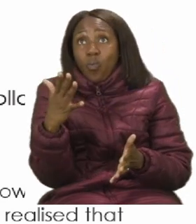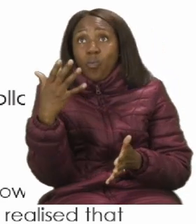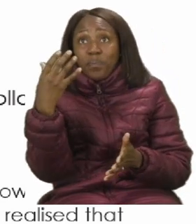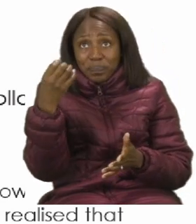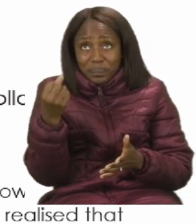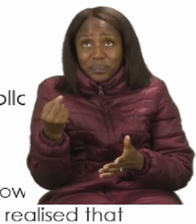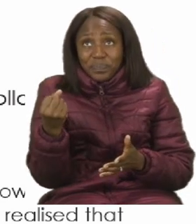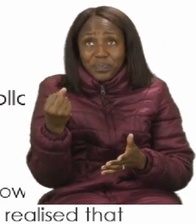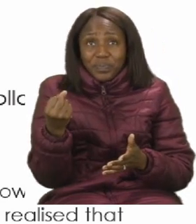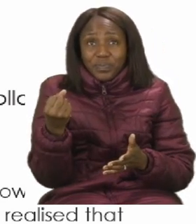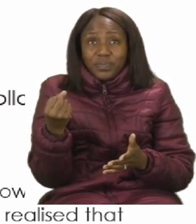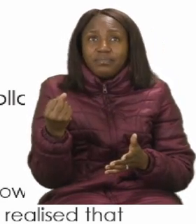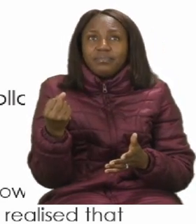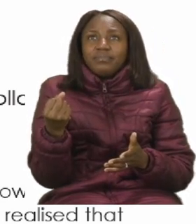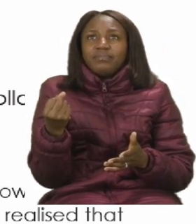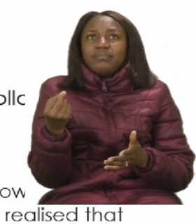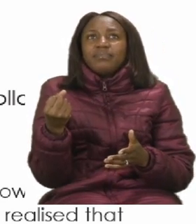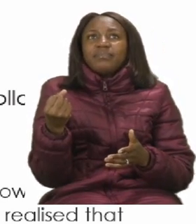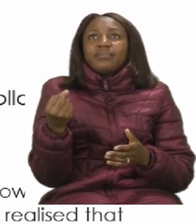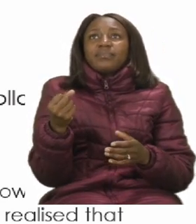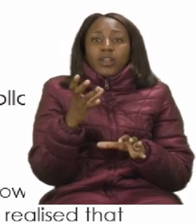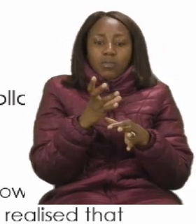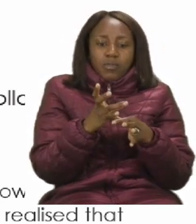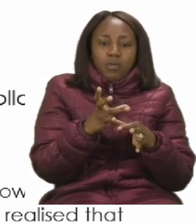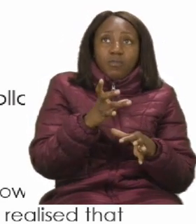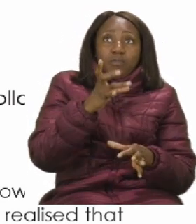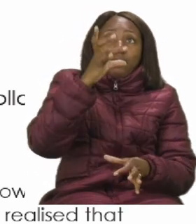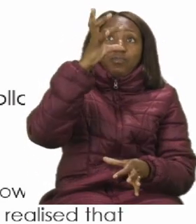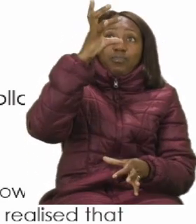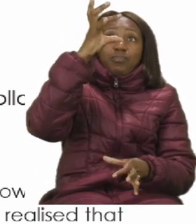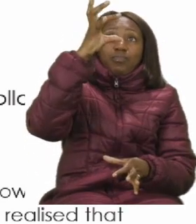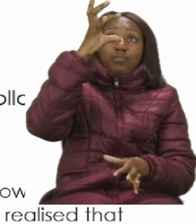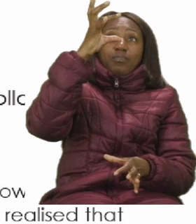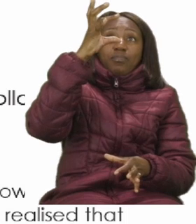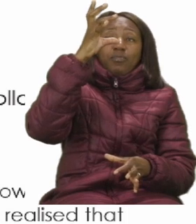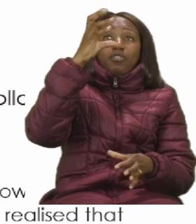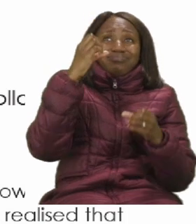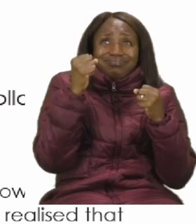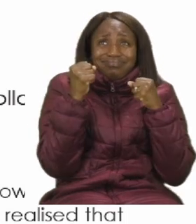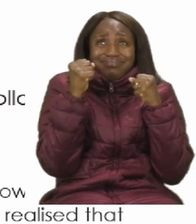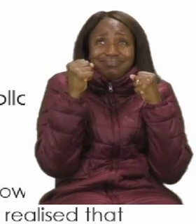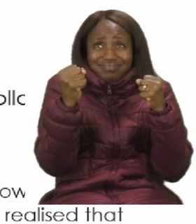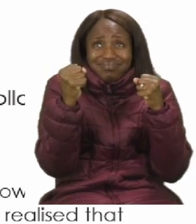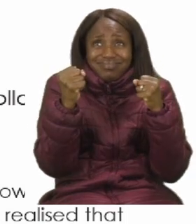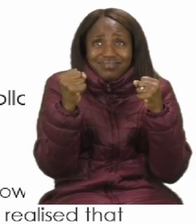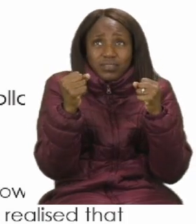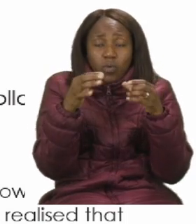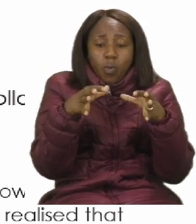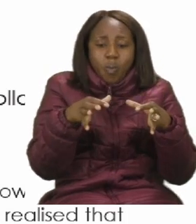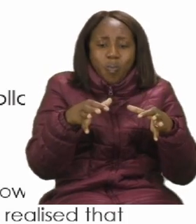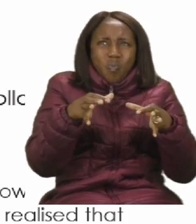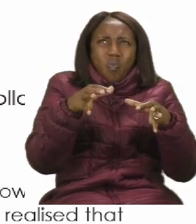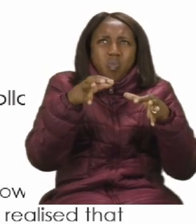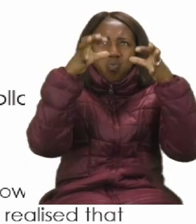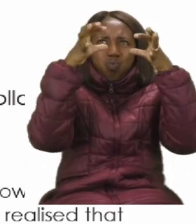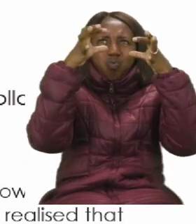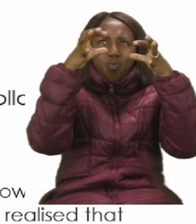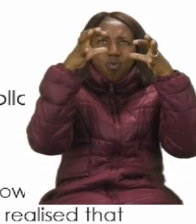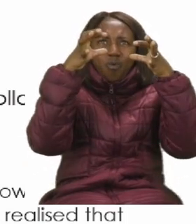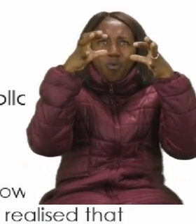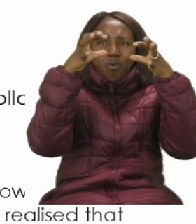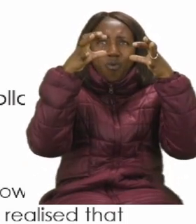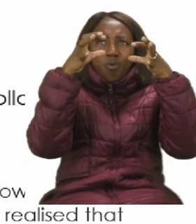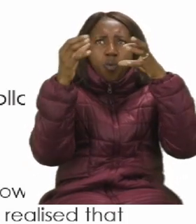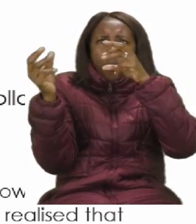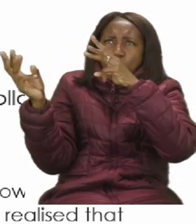water. Her soft green bark became thick and hard, so the